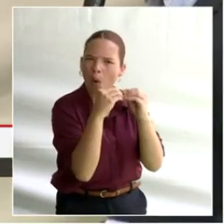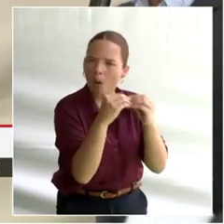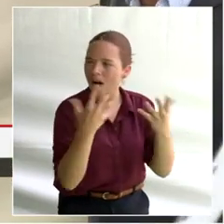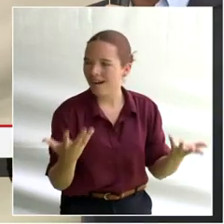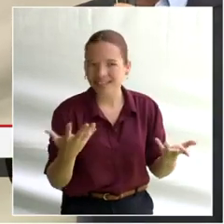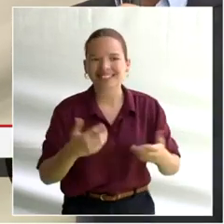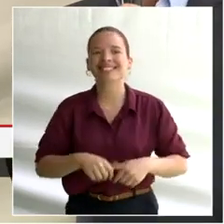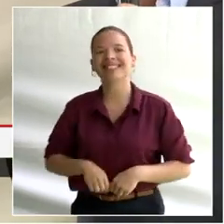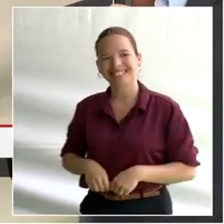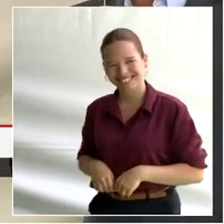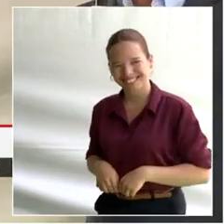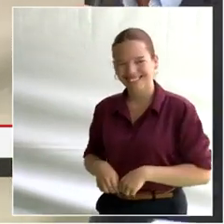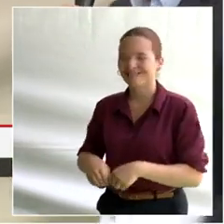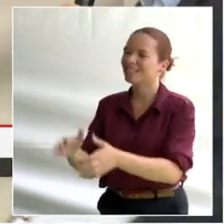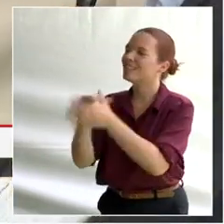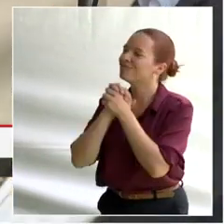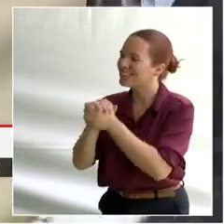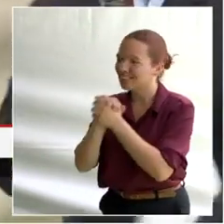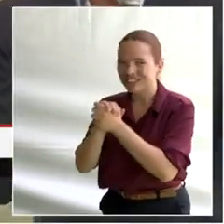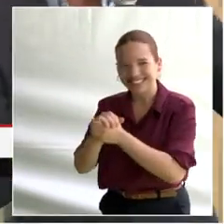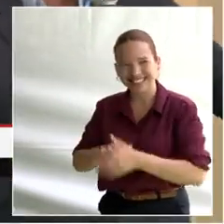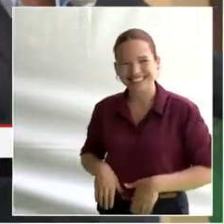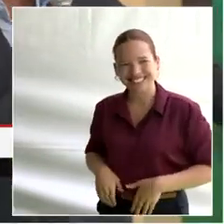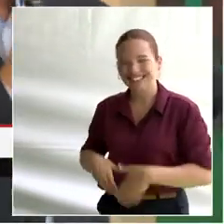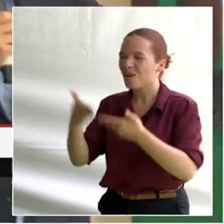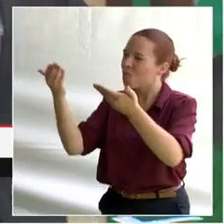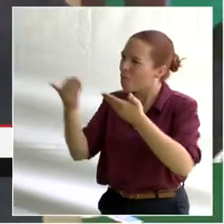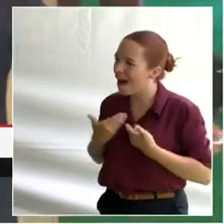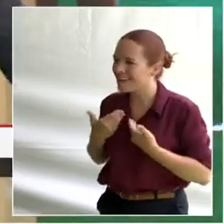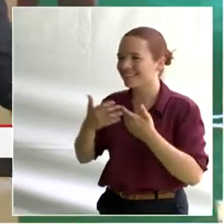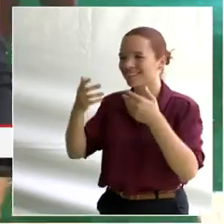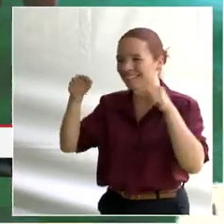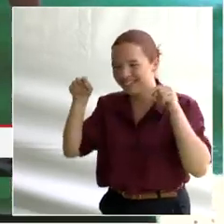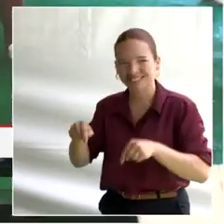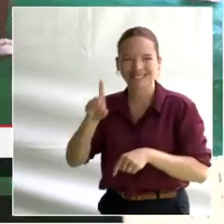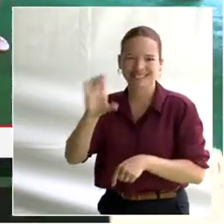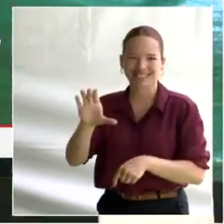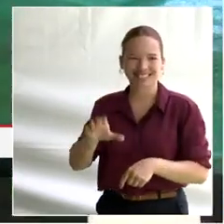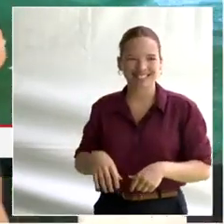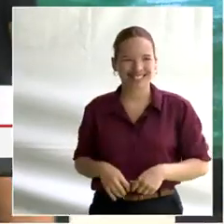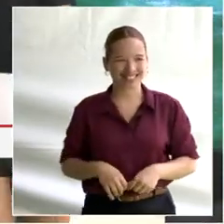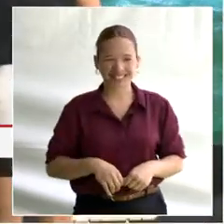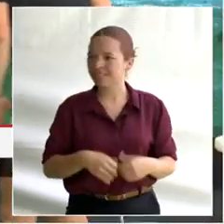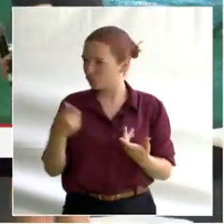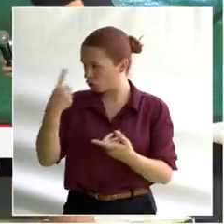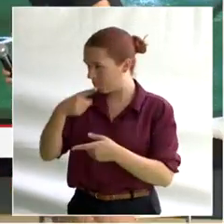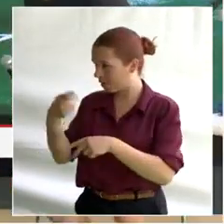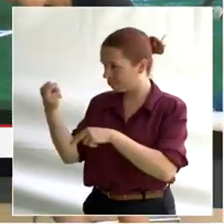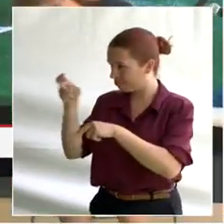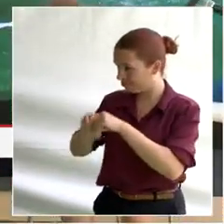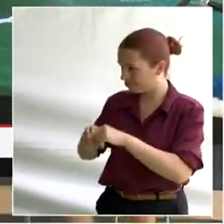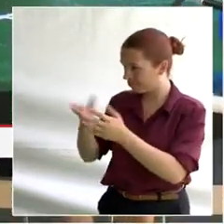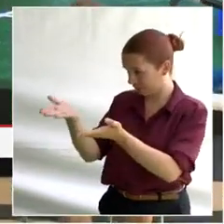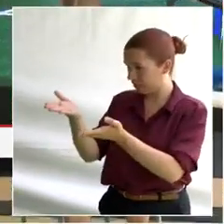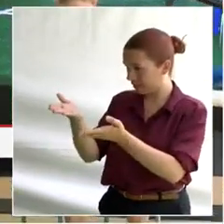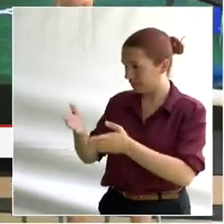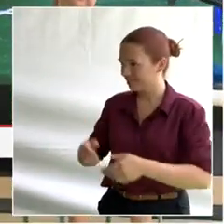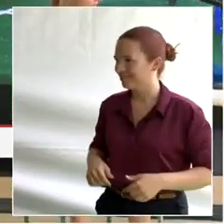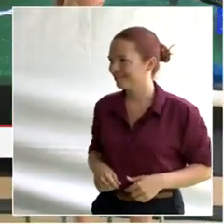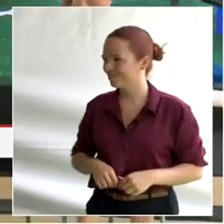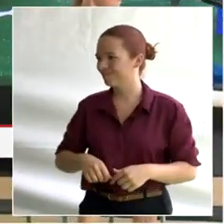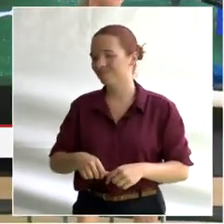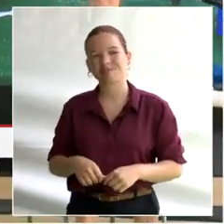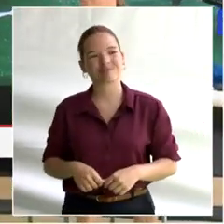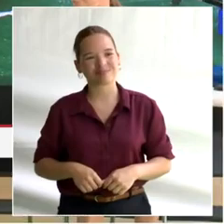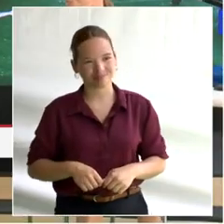for joining us. Ludmila Samsonova, everybody. Ludmila, if you'll be so kind to hang out over here. I'm now going to introduce Cristina Romero, our WTA